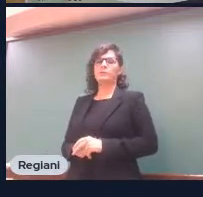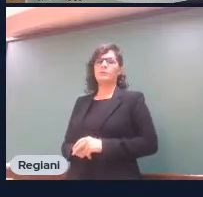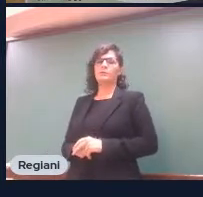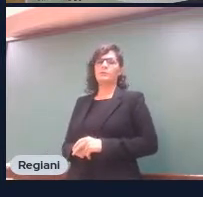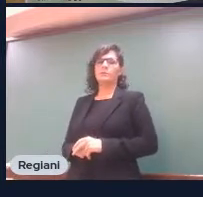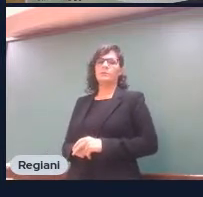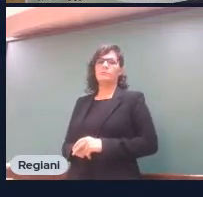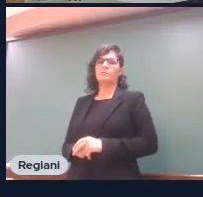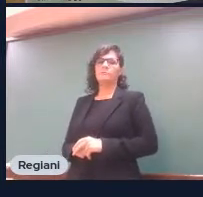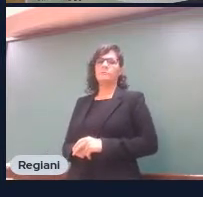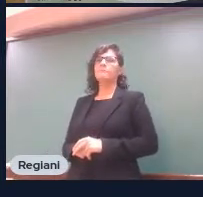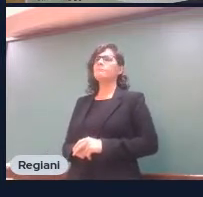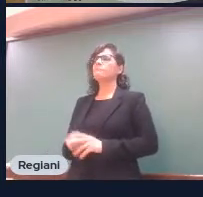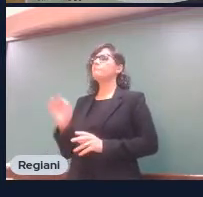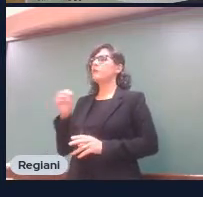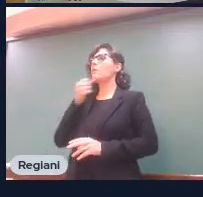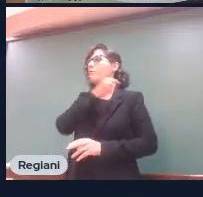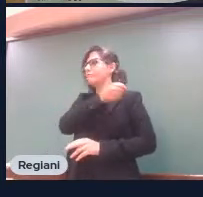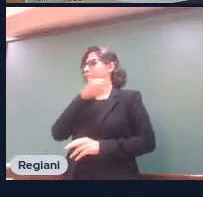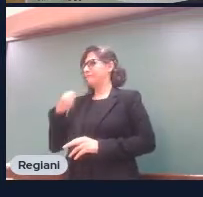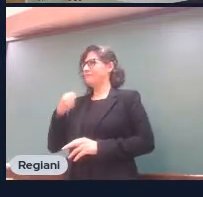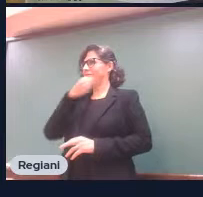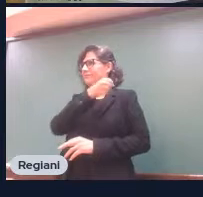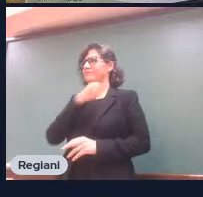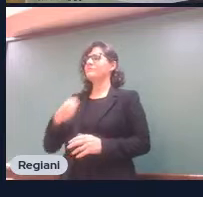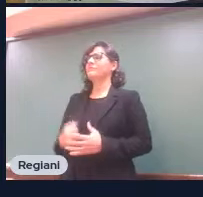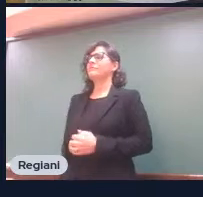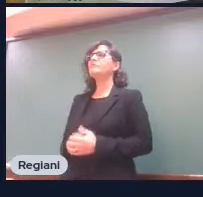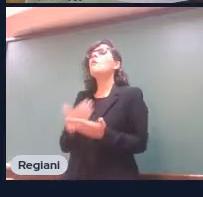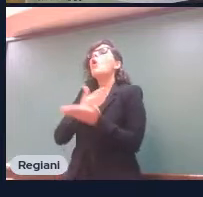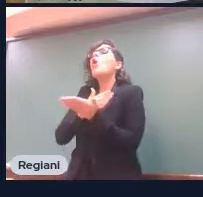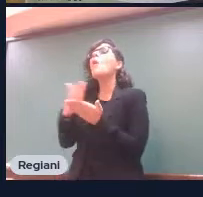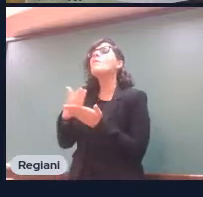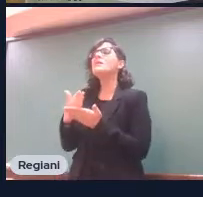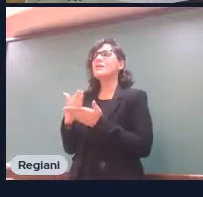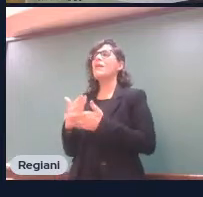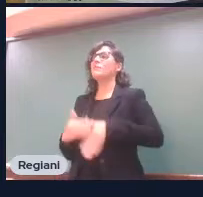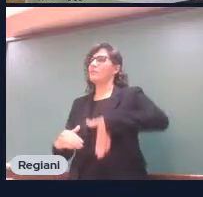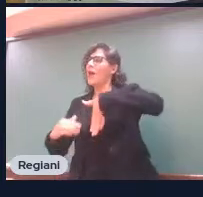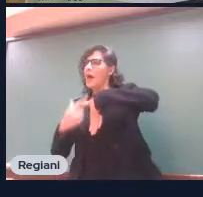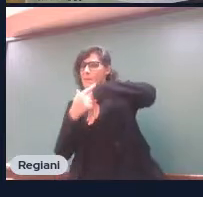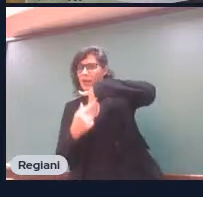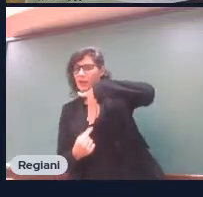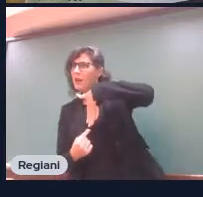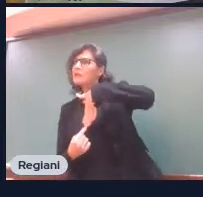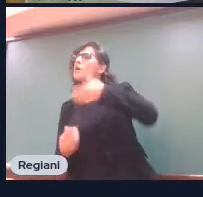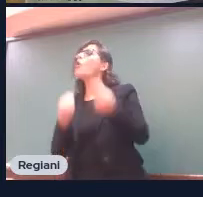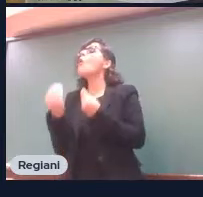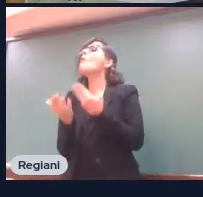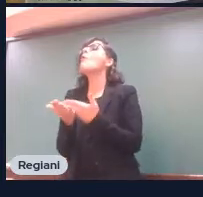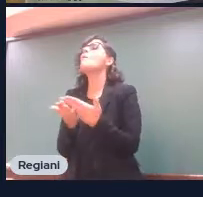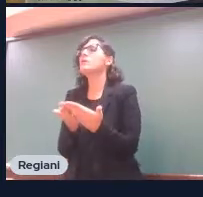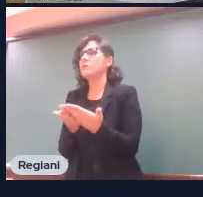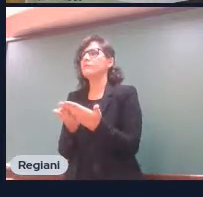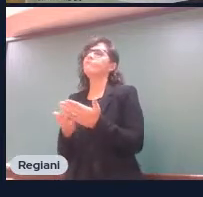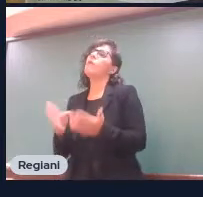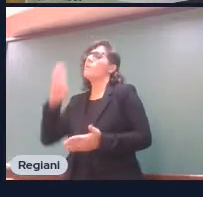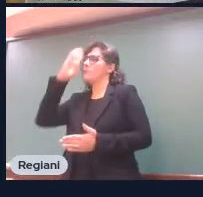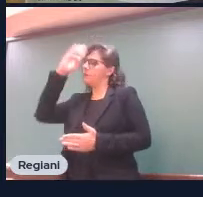This makes too much noise. Let's try this. So we start with AmericaLex-S. Where does it come from? First of all, the existing